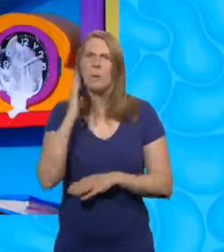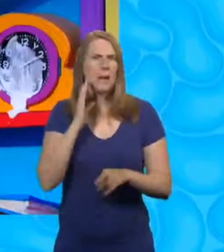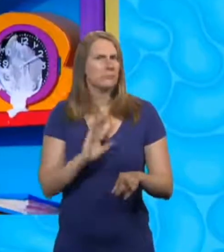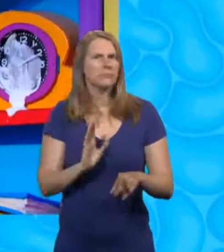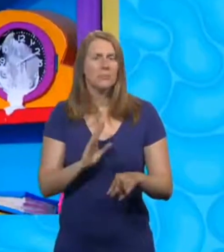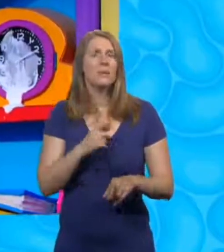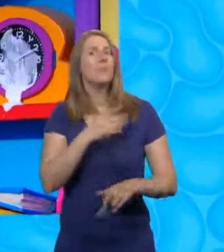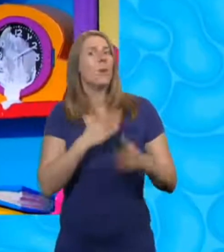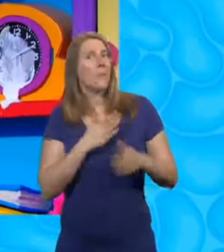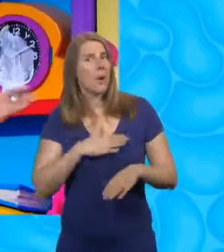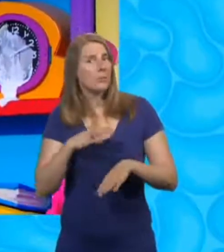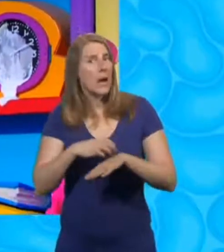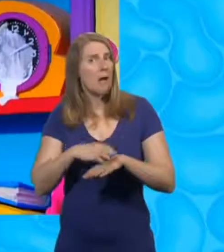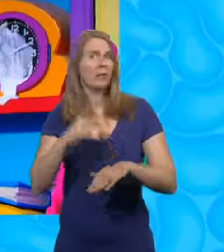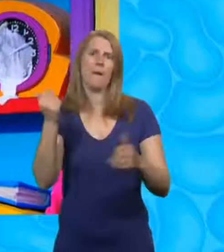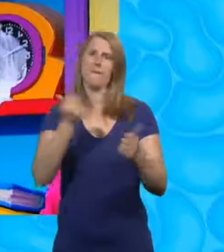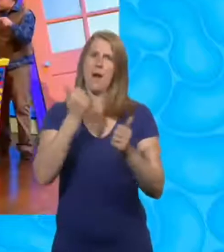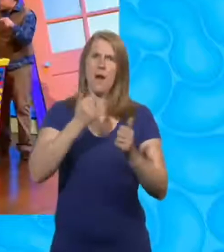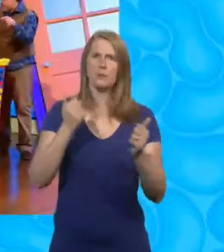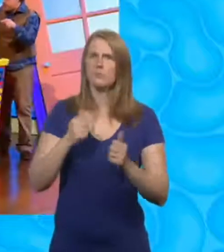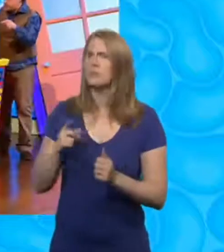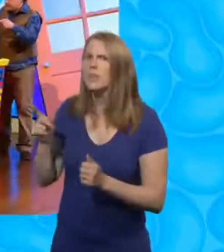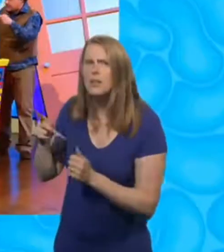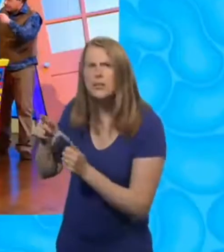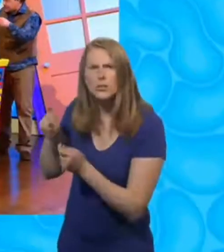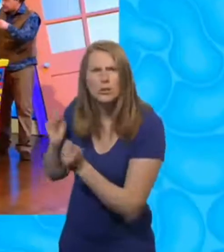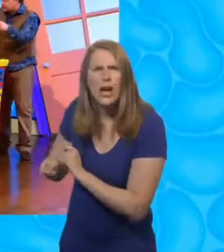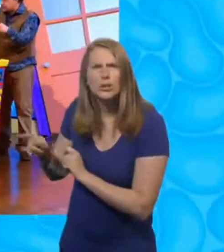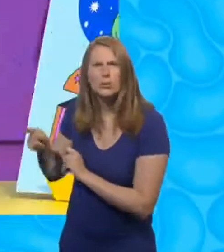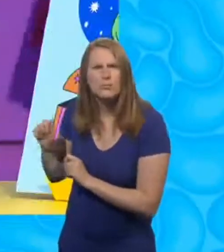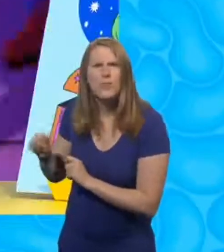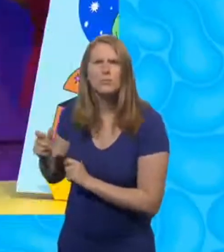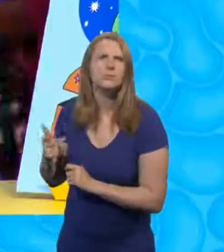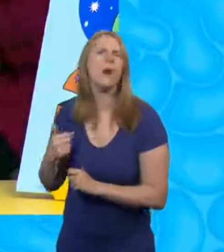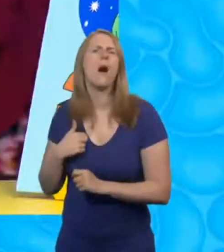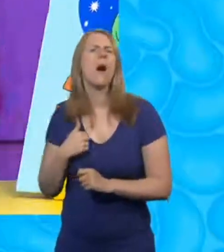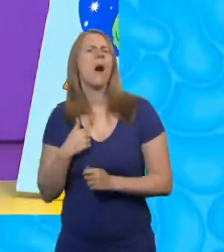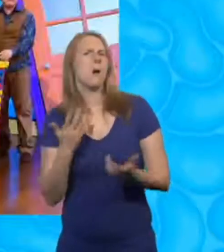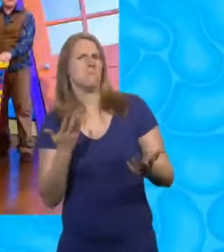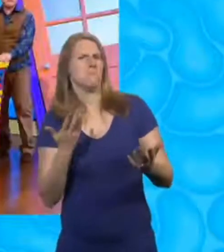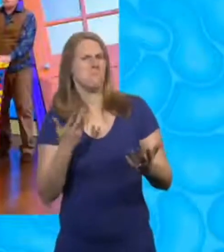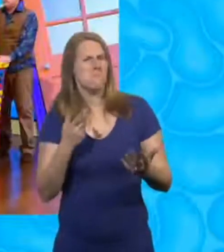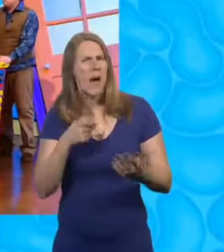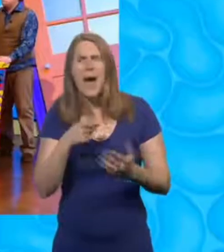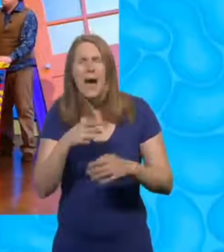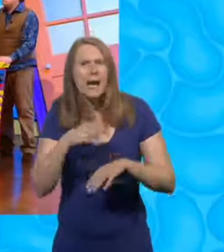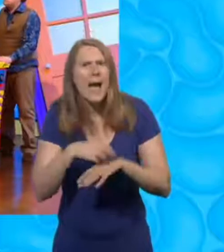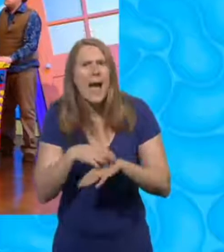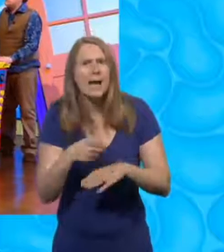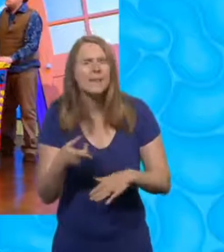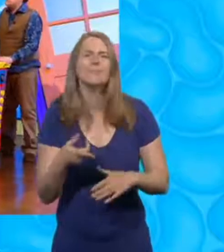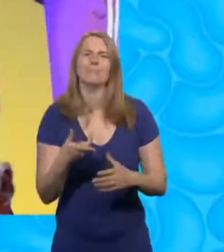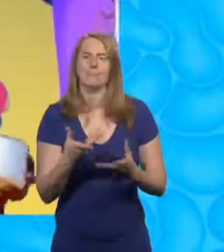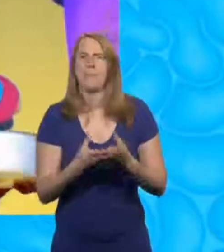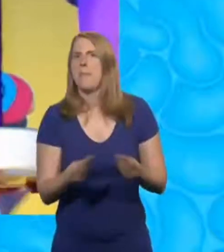cake, they'll have cake. Did you change the instructions? Oh, I don't believe it.